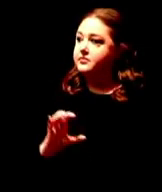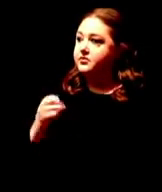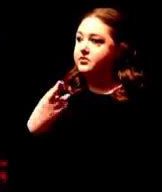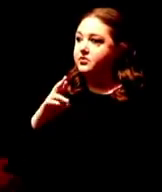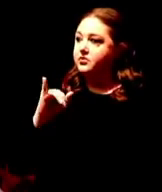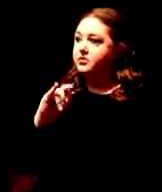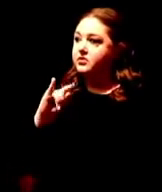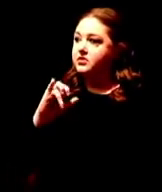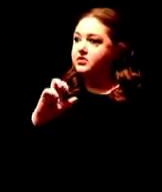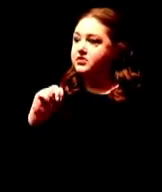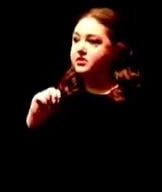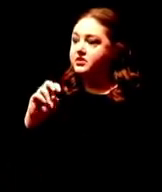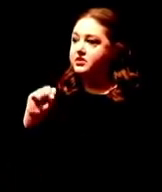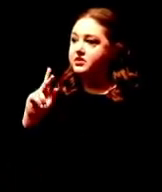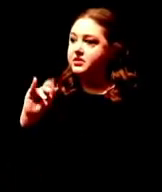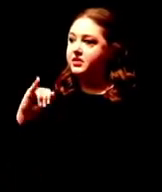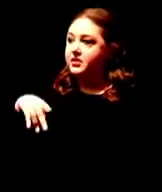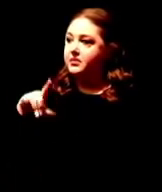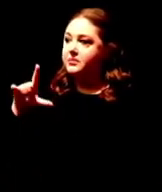Christian Skippel.